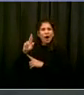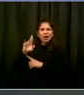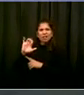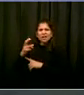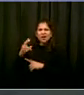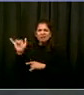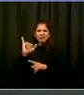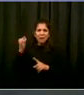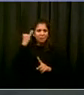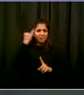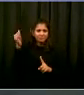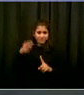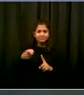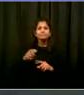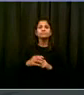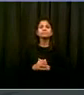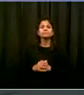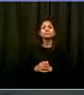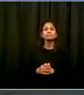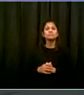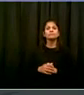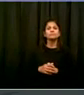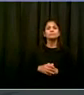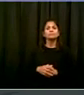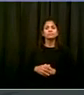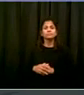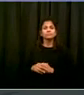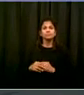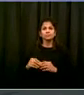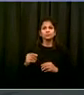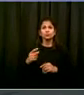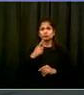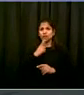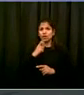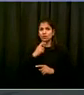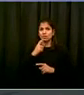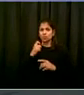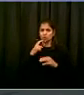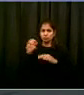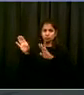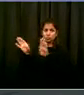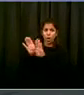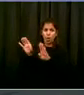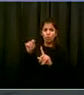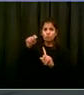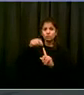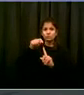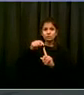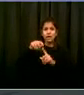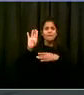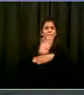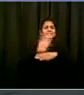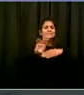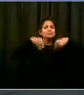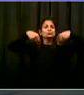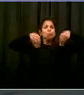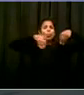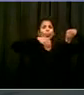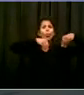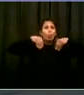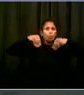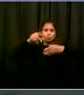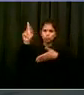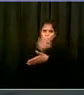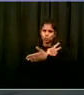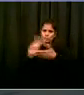days. And this is the concept the state has put forward. What I originally proposed was a 14-day way out of a specific